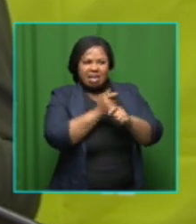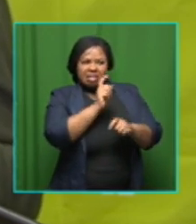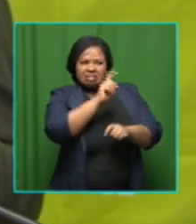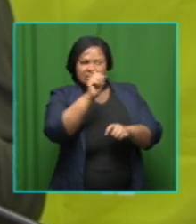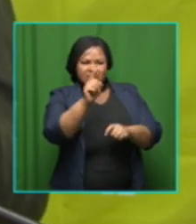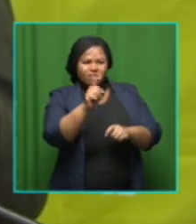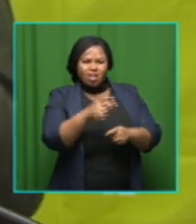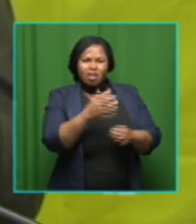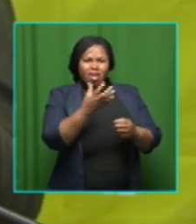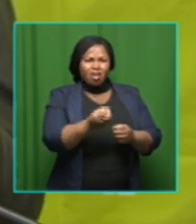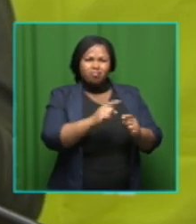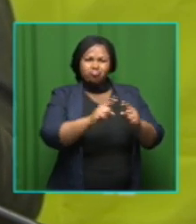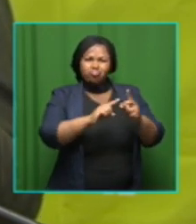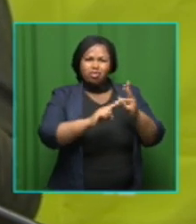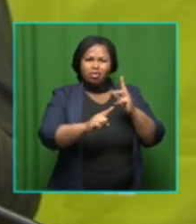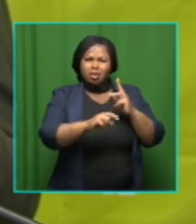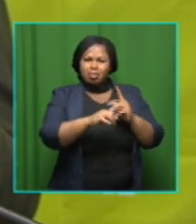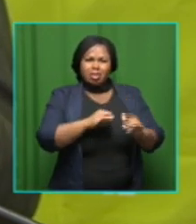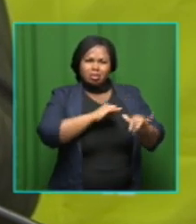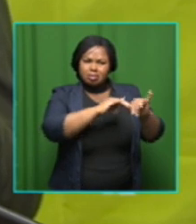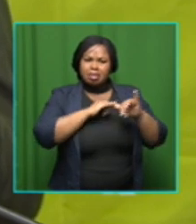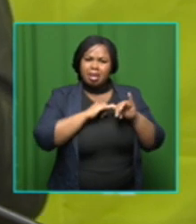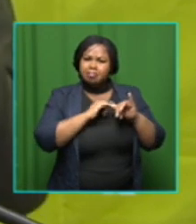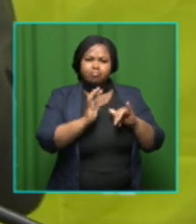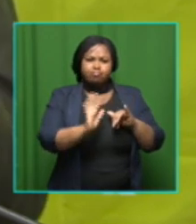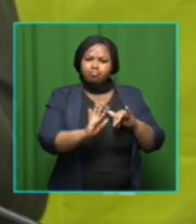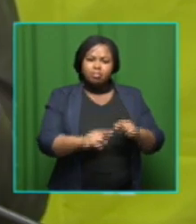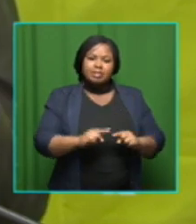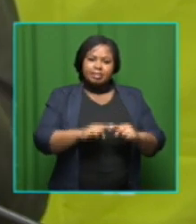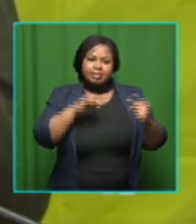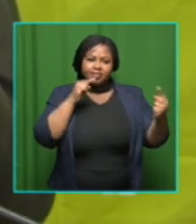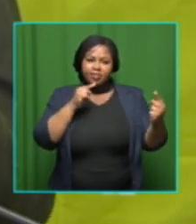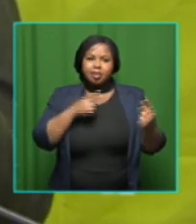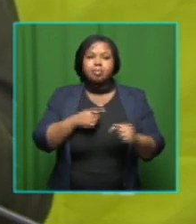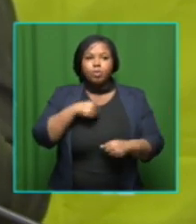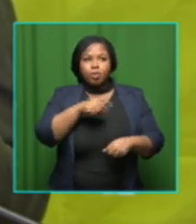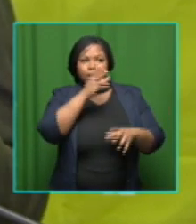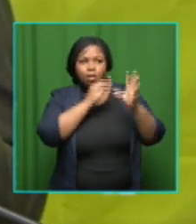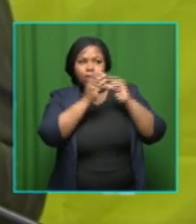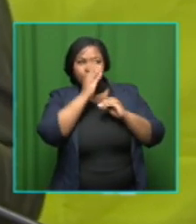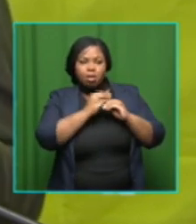ways and means, just taking the lessons from those countries